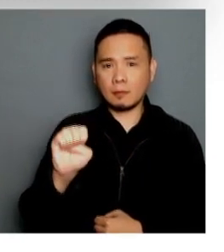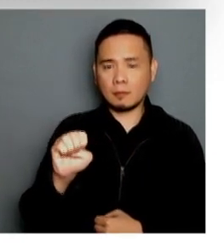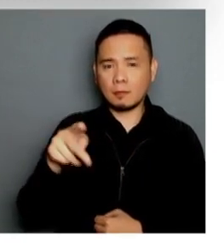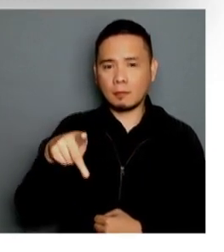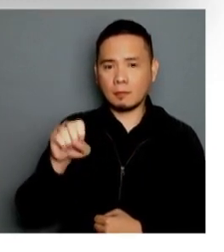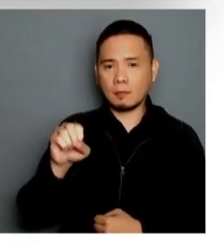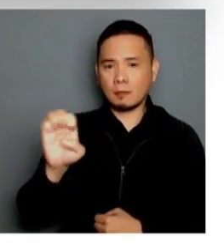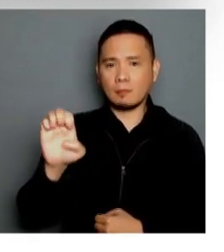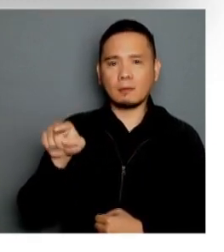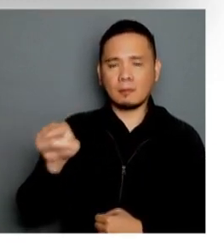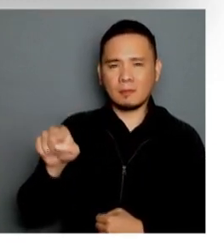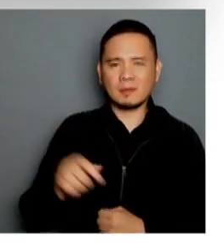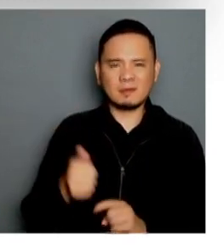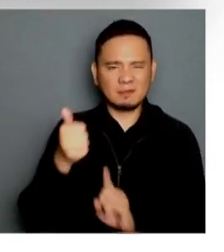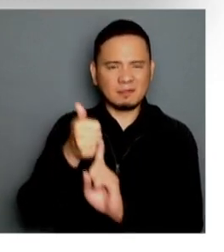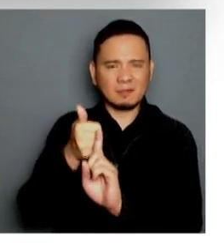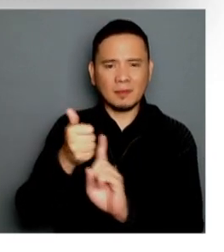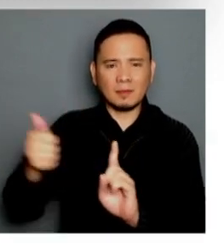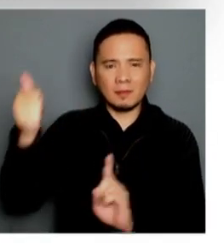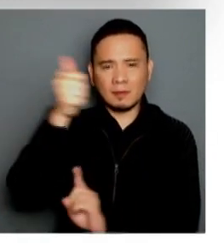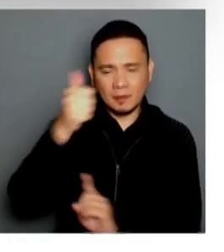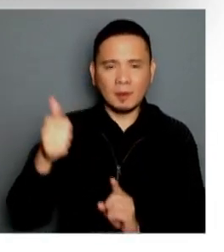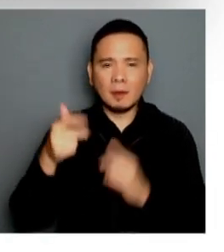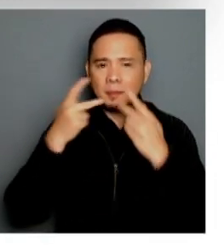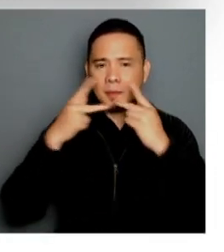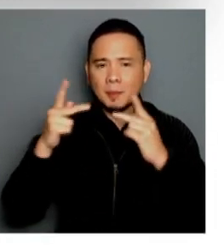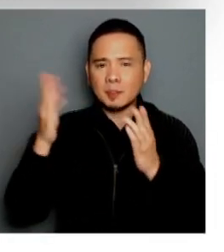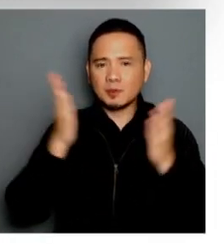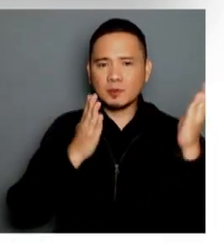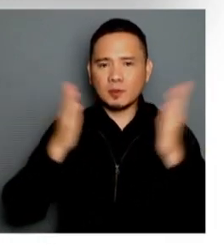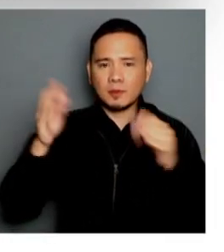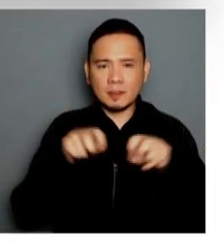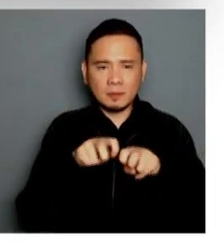chairperson of the Chamber's Public Services Panel,